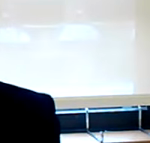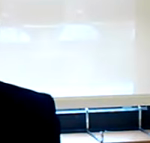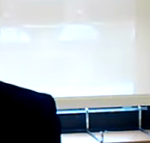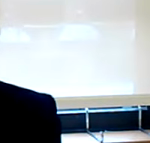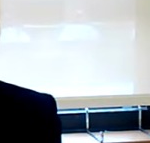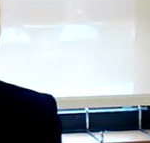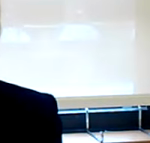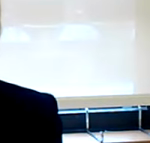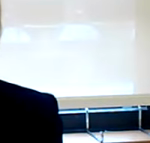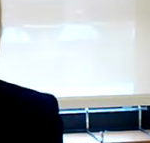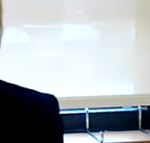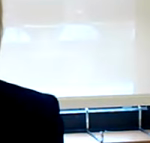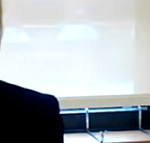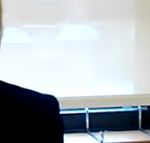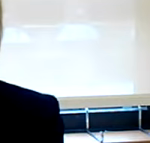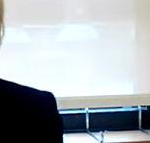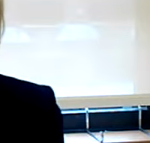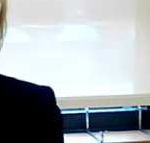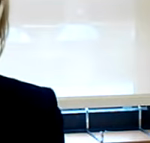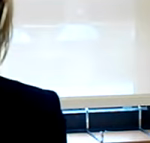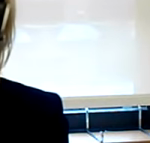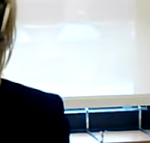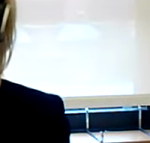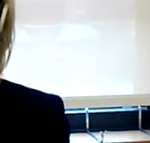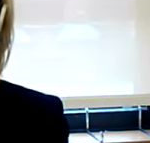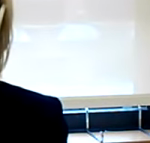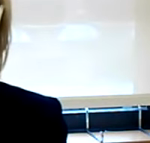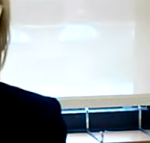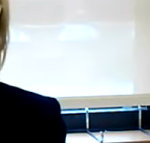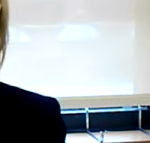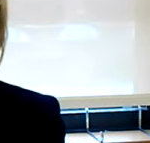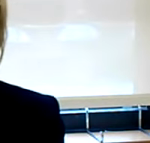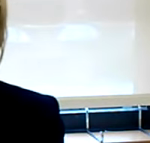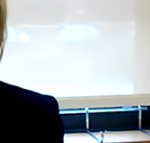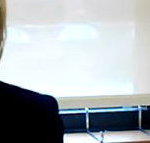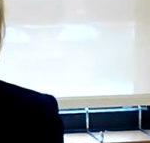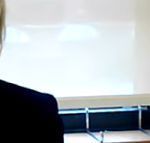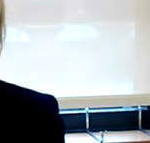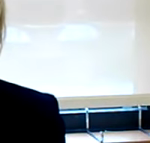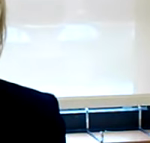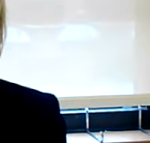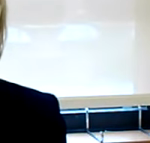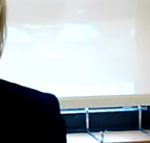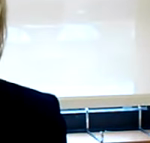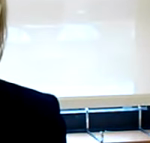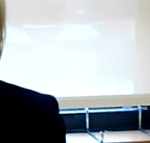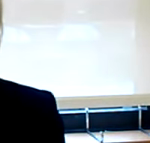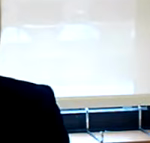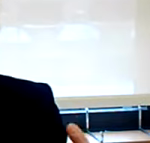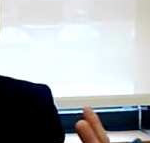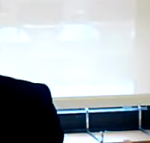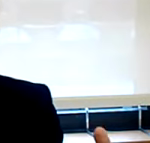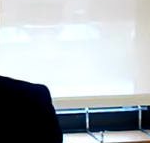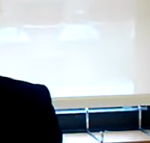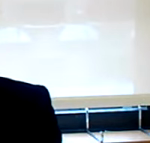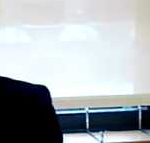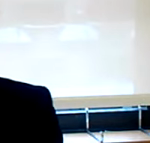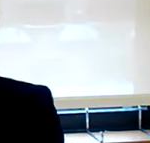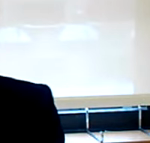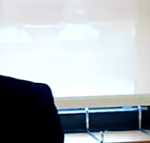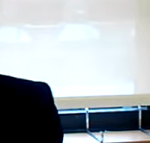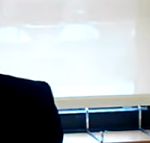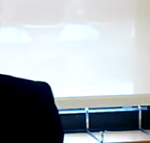and most public policy or decision makers. And as of today, we can at least acknowledge that there's been a lot of